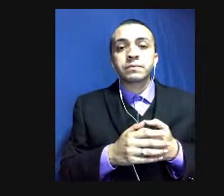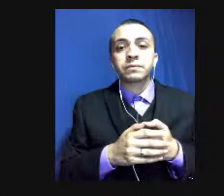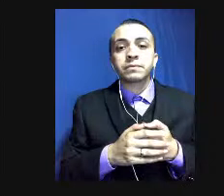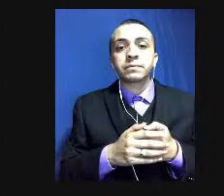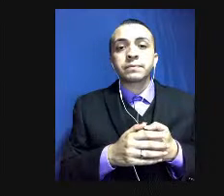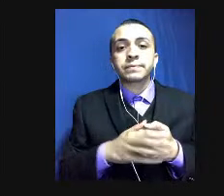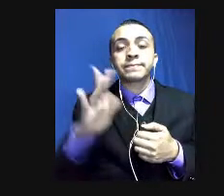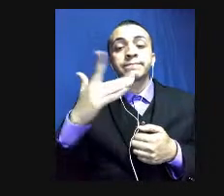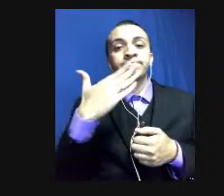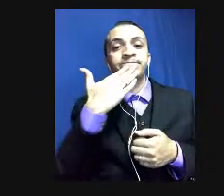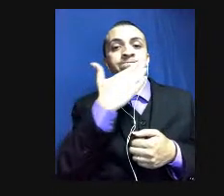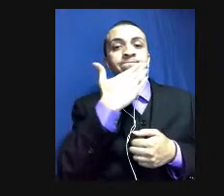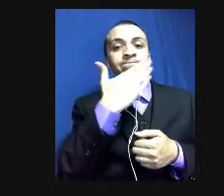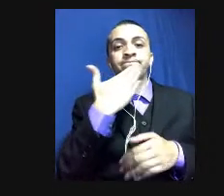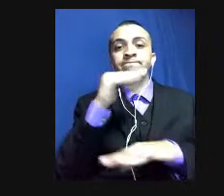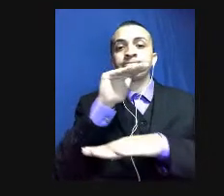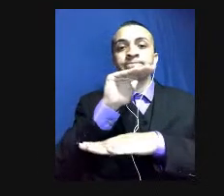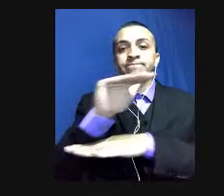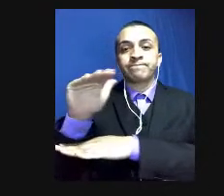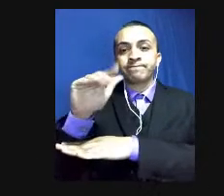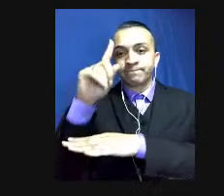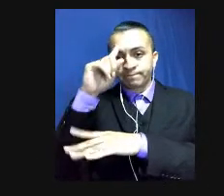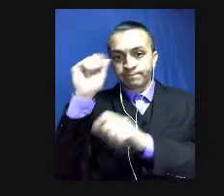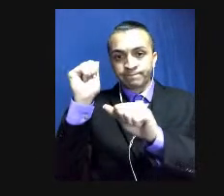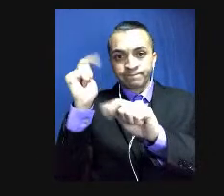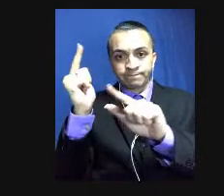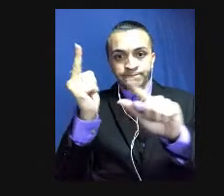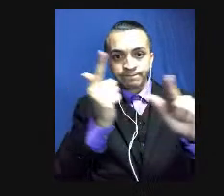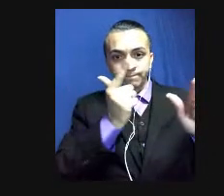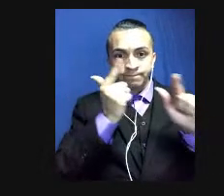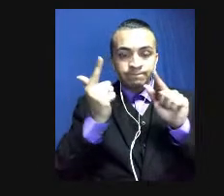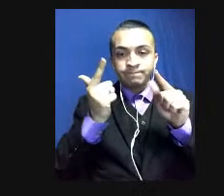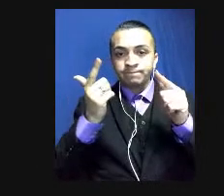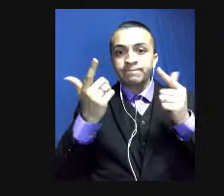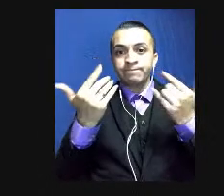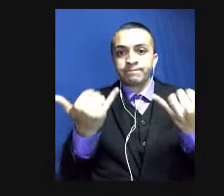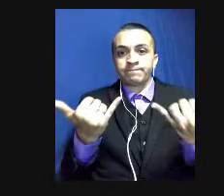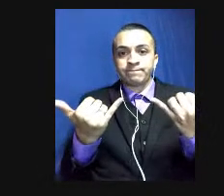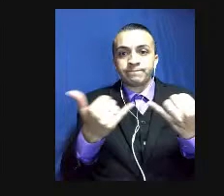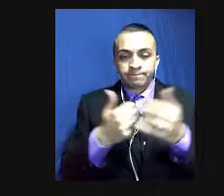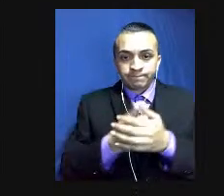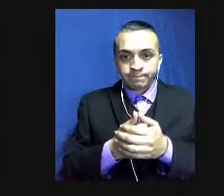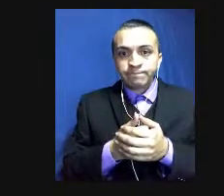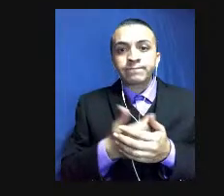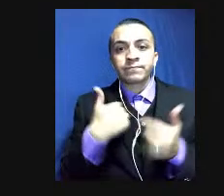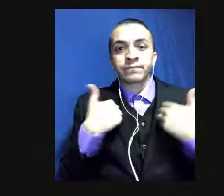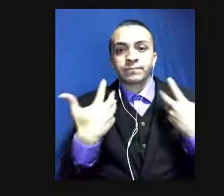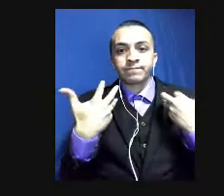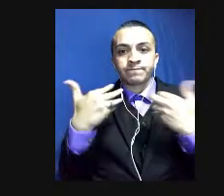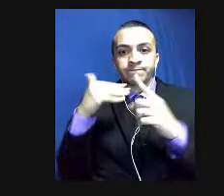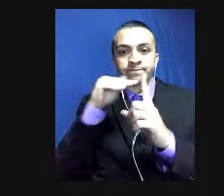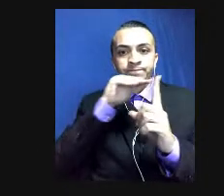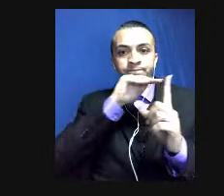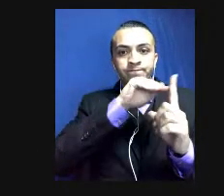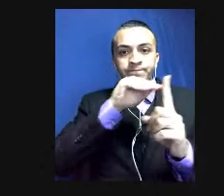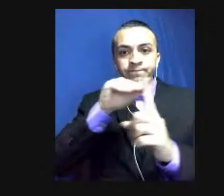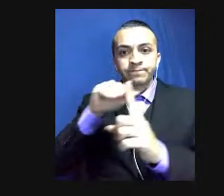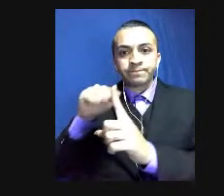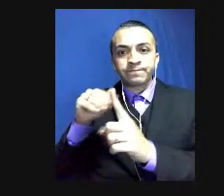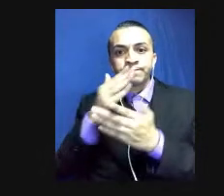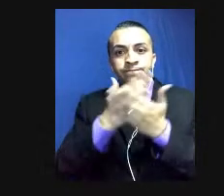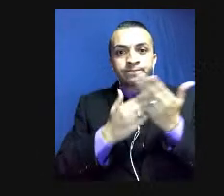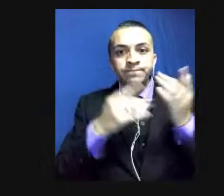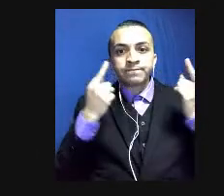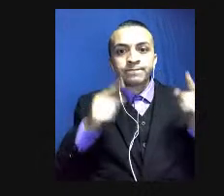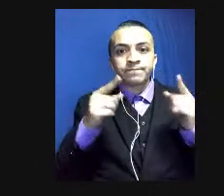Thank you and good evening to everyone out there listening this evening. Just wanted to remind you of a few things that have occurred